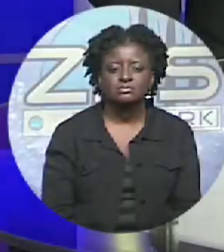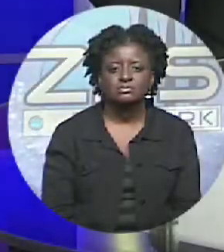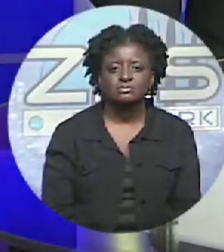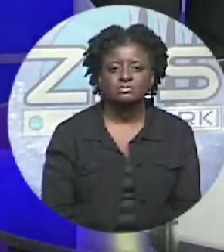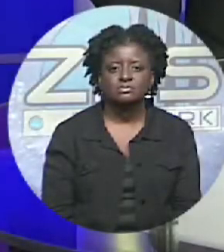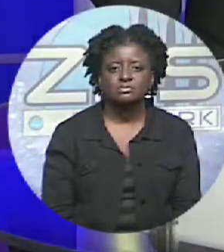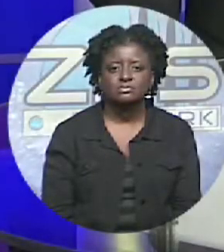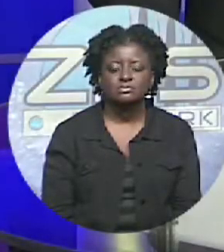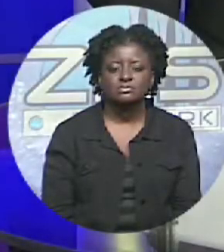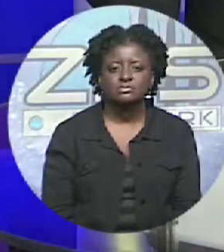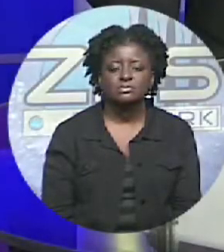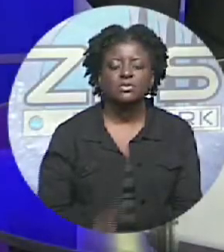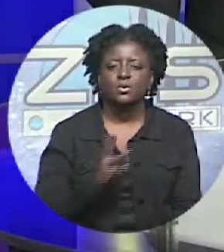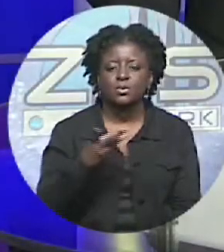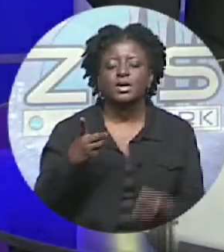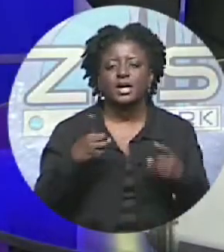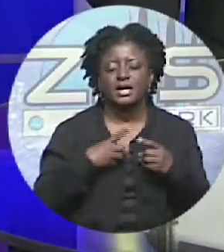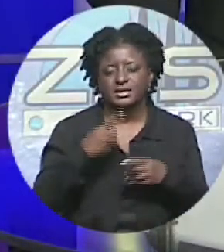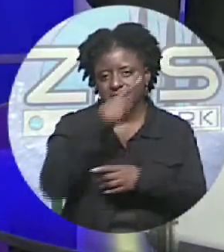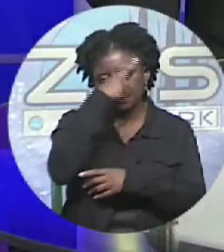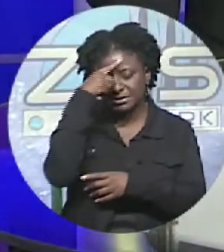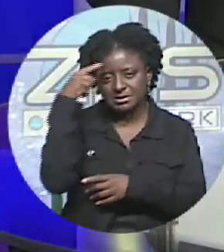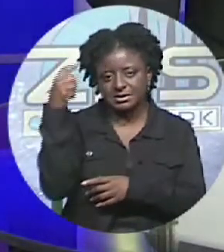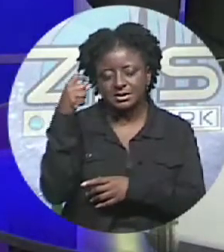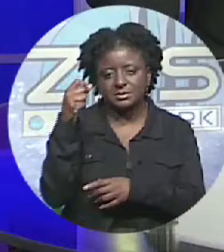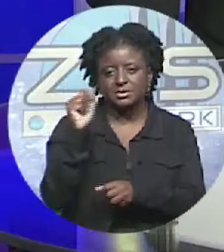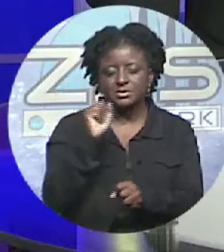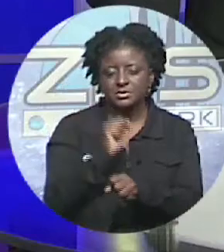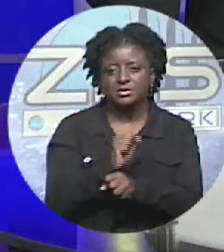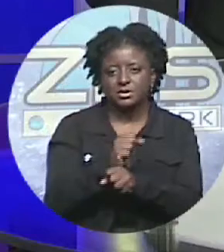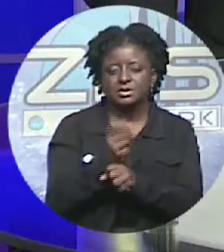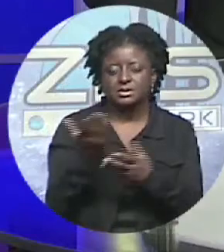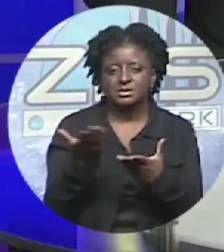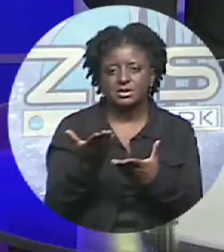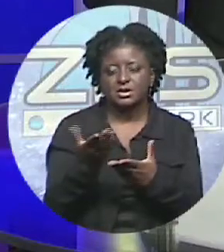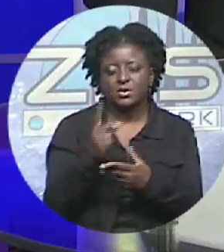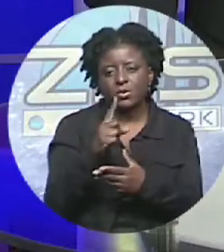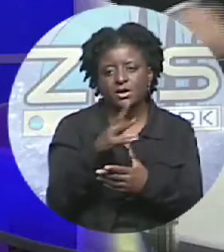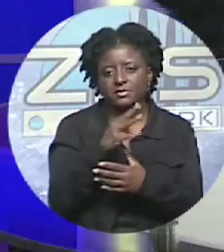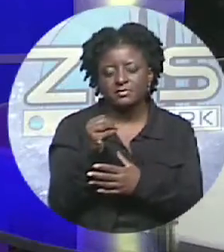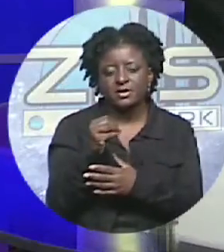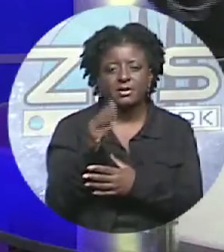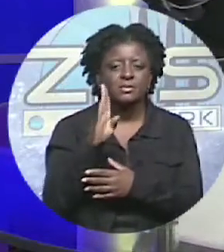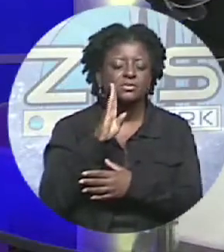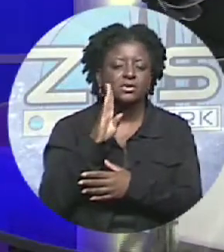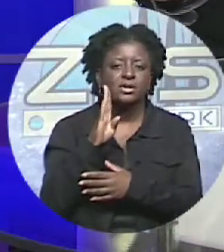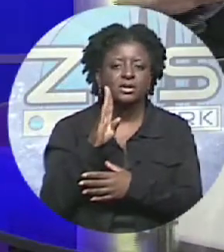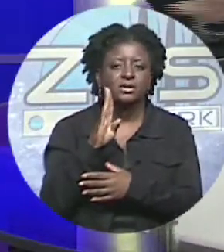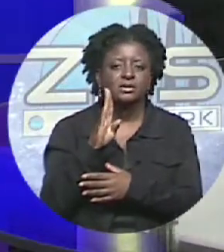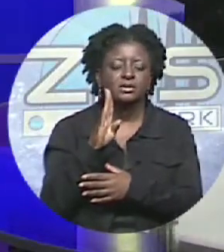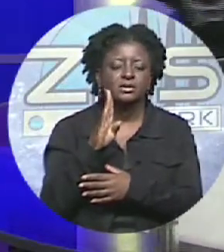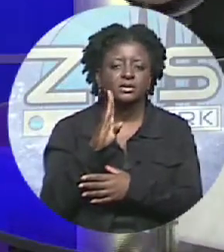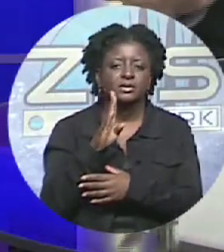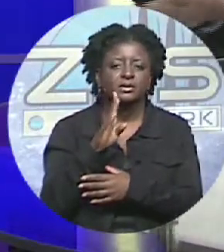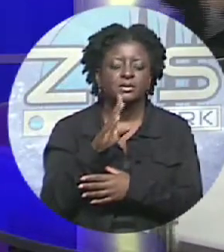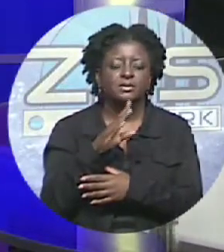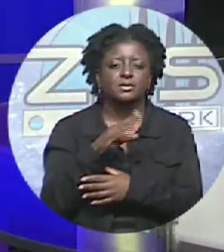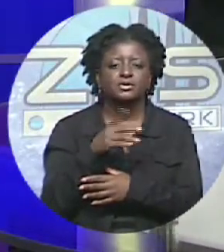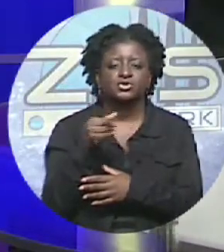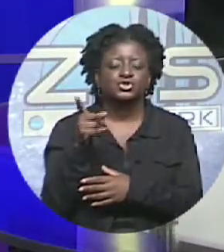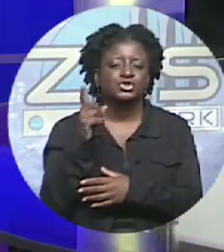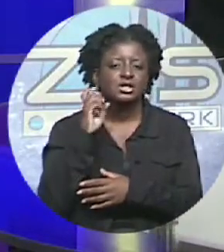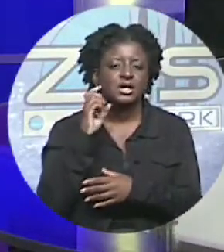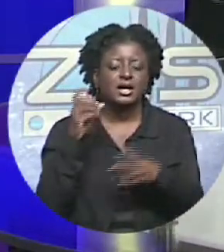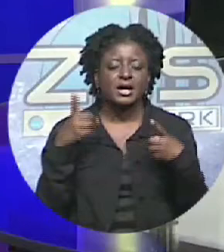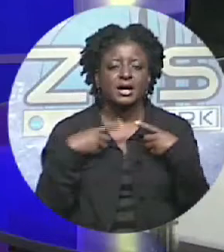Well, we have some summer interns here for the summer. One of them, Bria Branon. She had a very big, this is one of her last days. She had a big spread this morning.